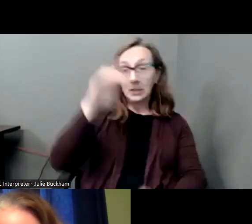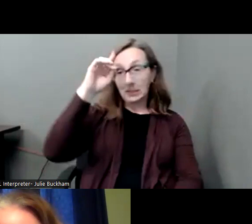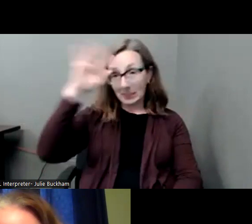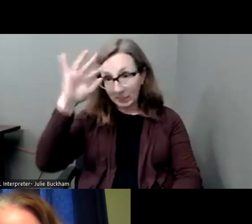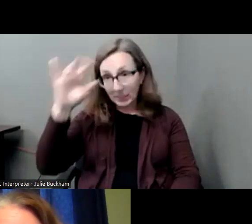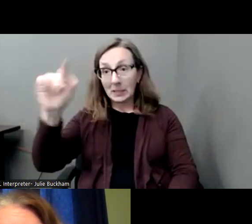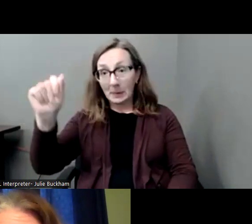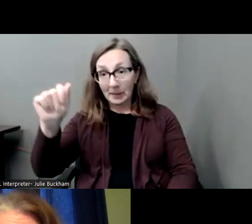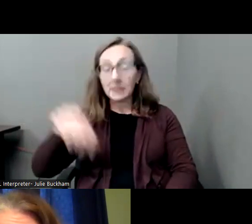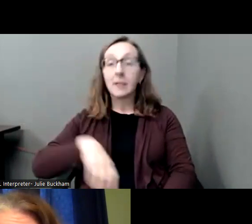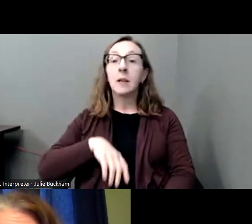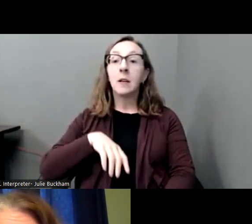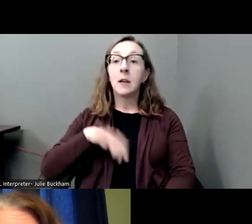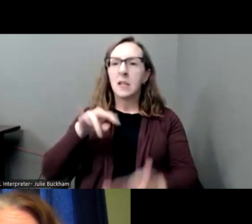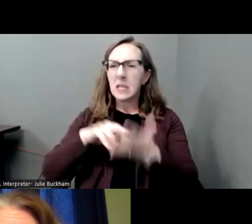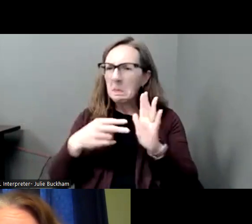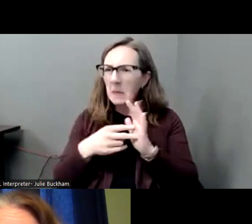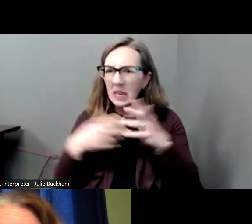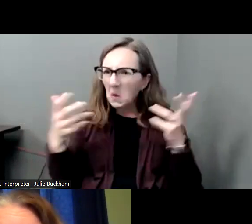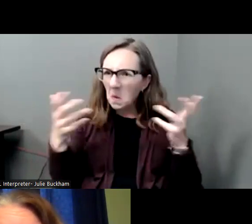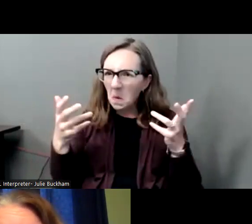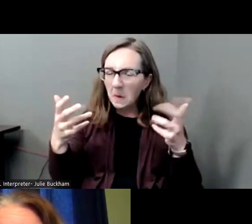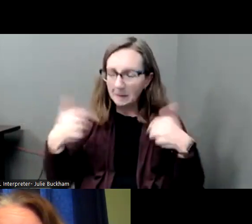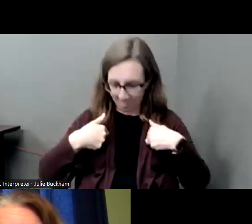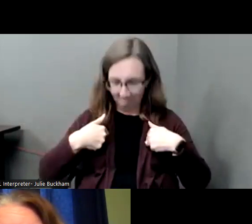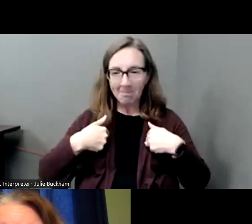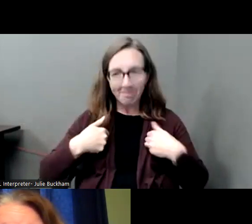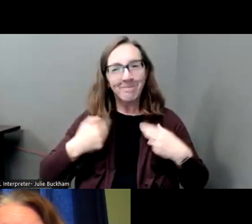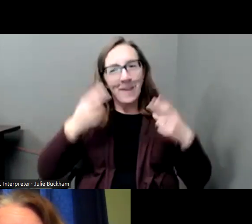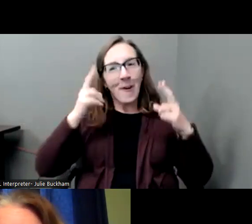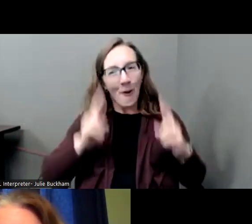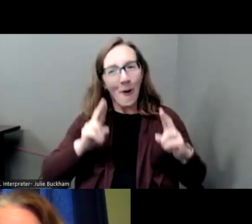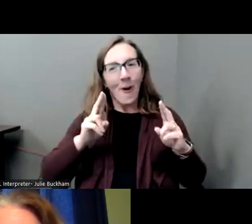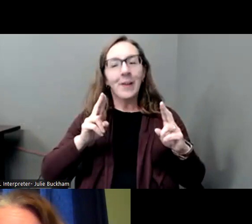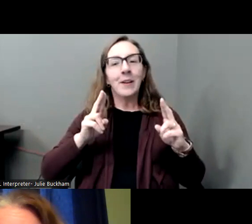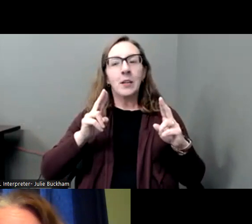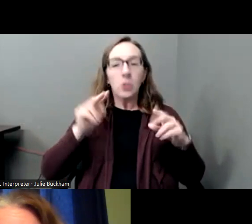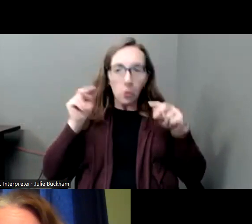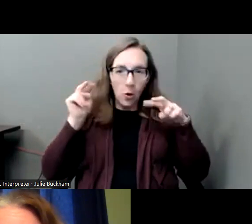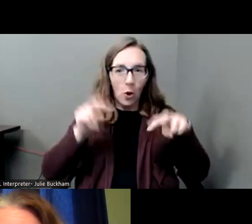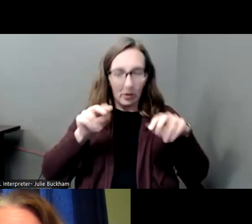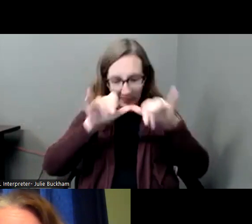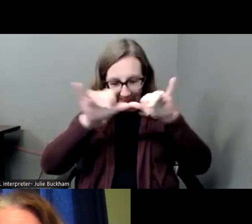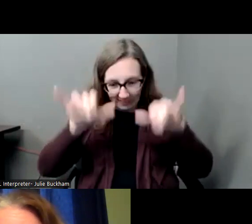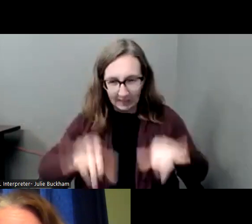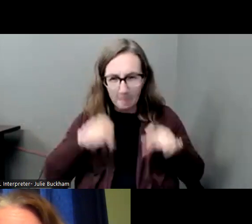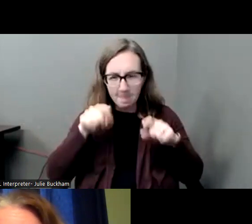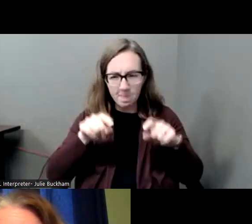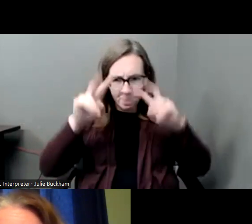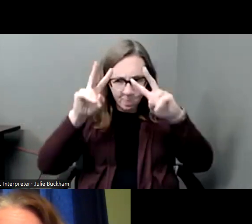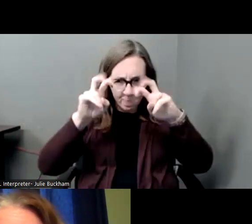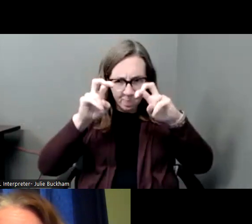Disabilities. And what that means is that I get the privilege of getting to look at our systems and see how we can